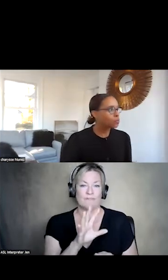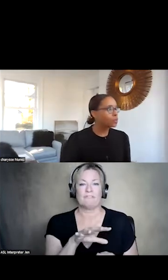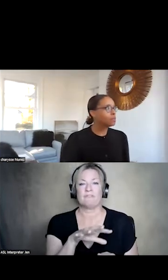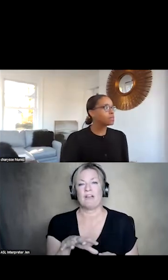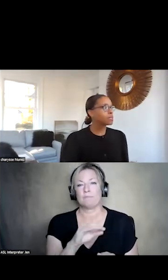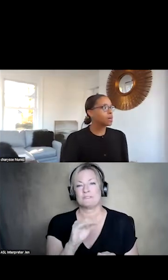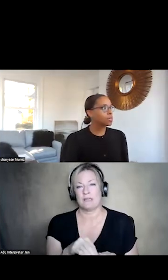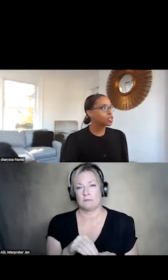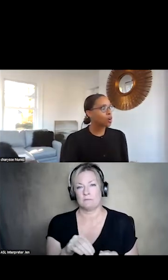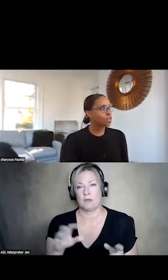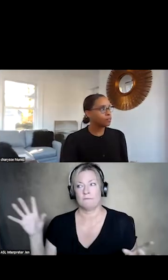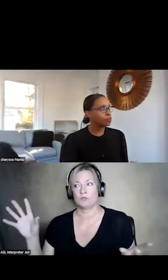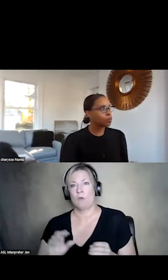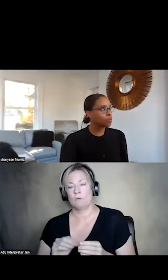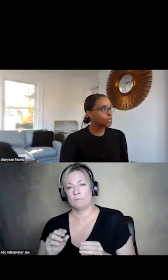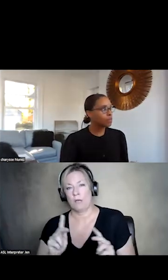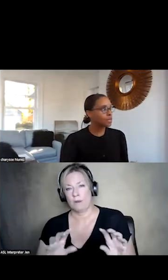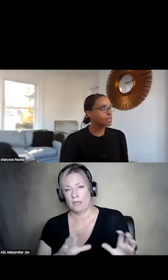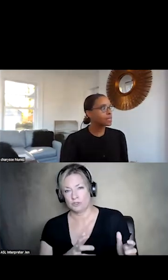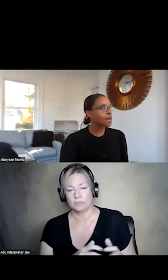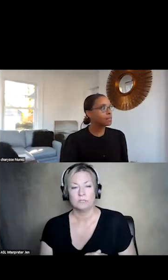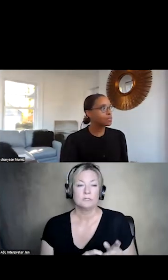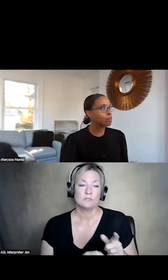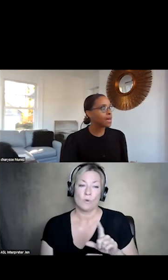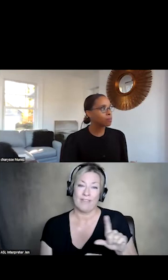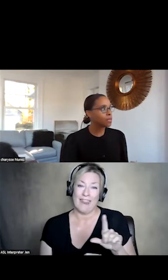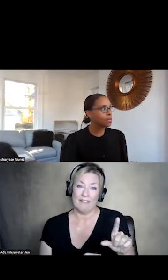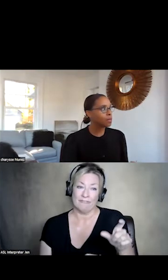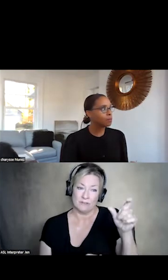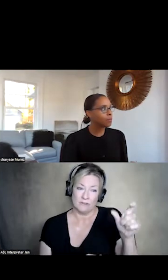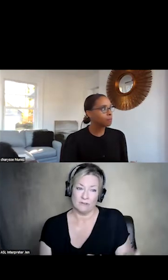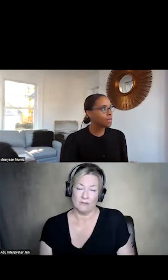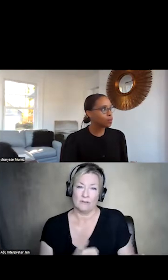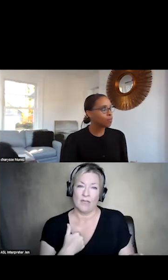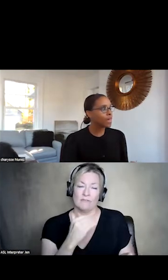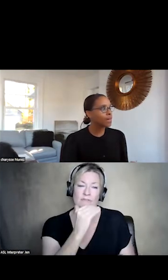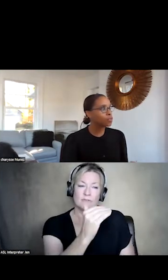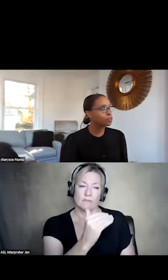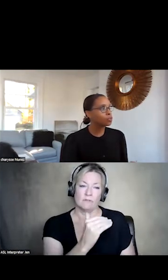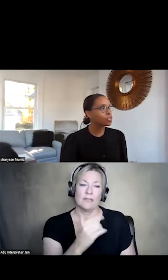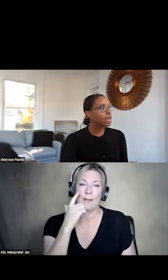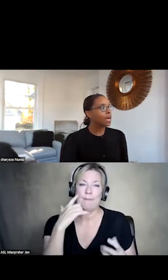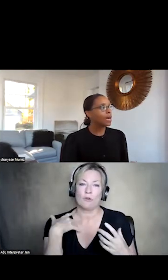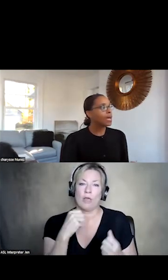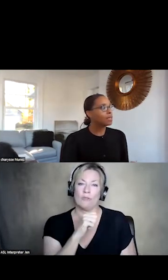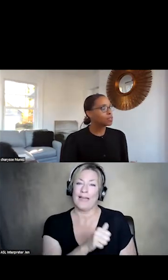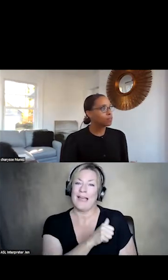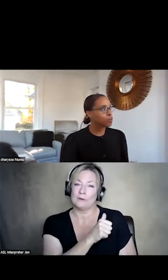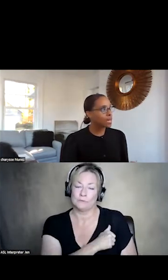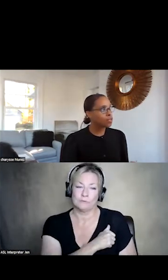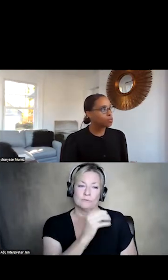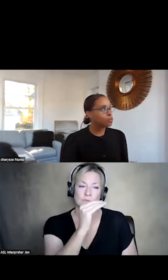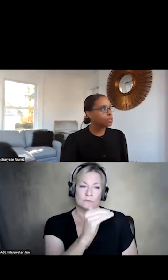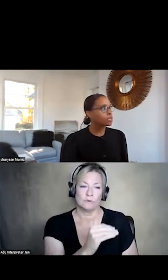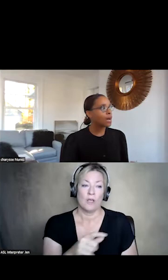way to read this chart, if you look on the left-hand side, there's a battery of mental health attitudes. And the